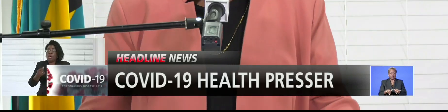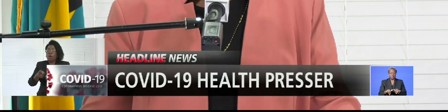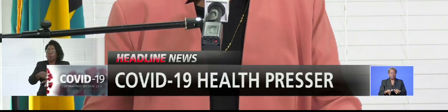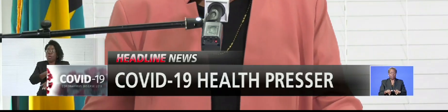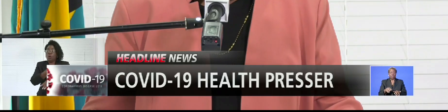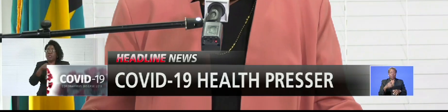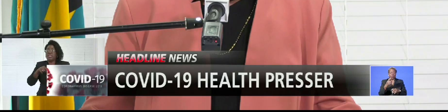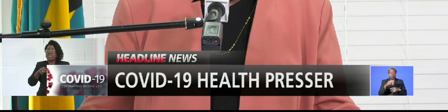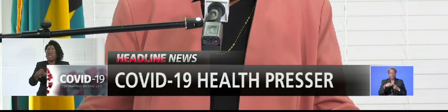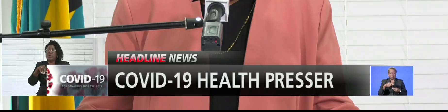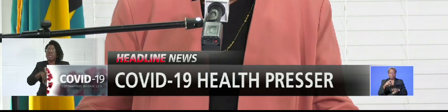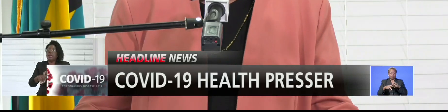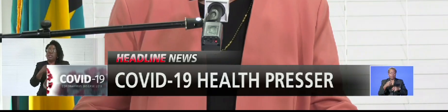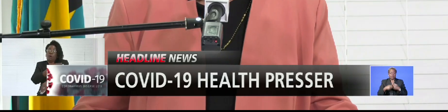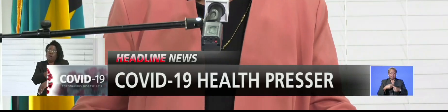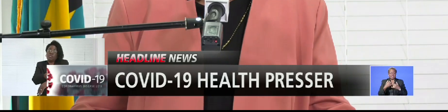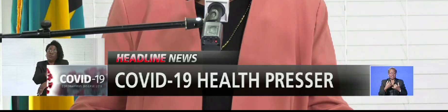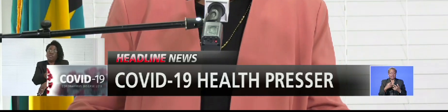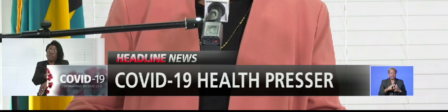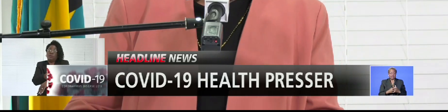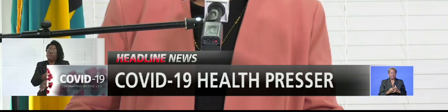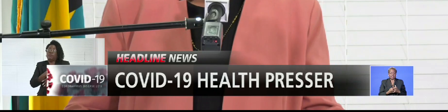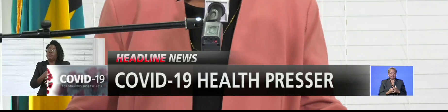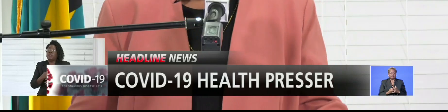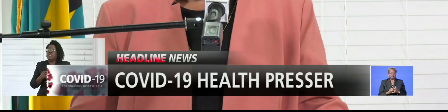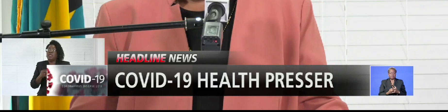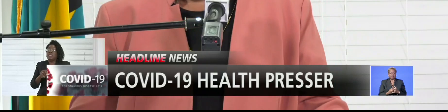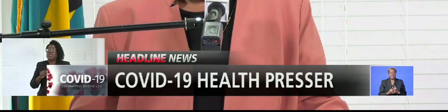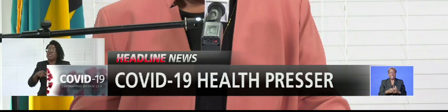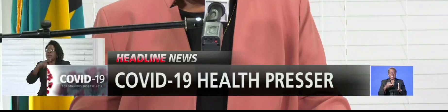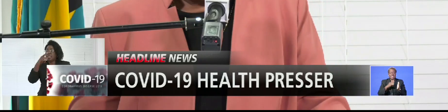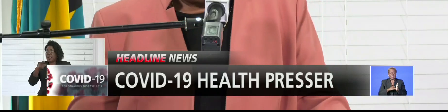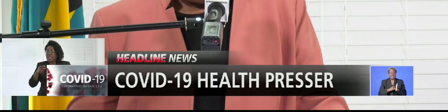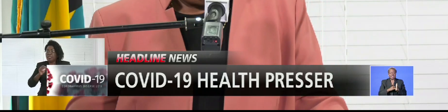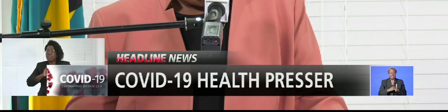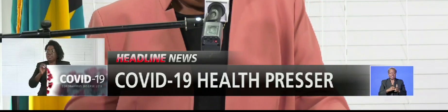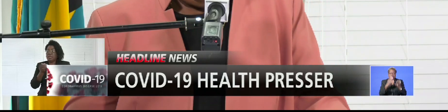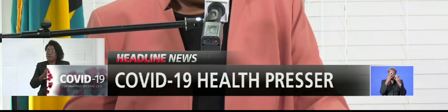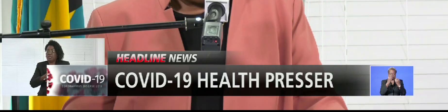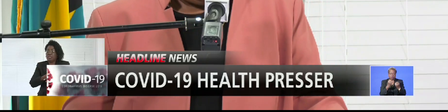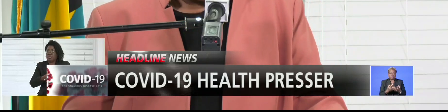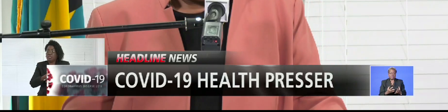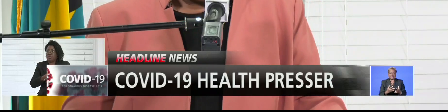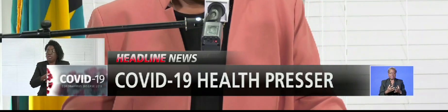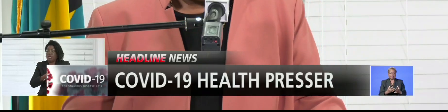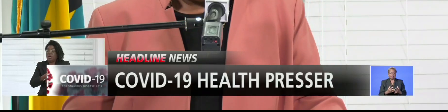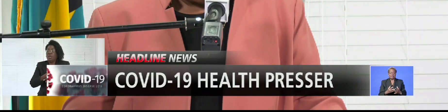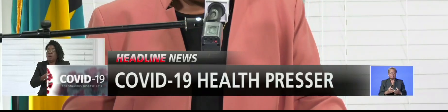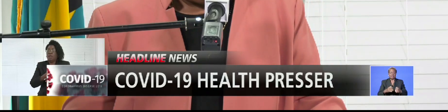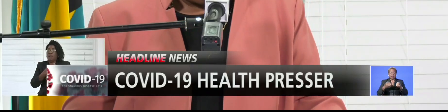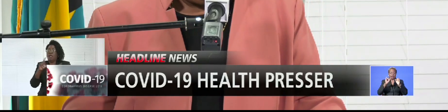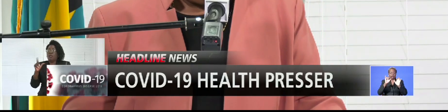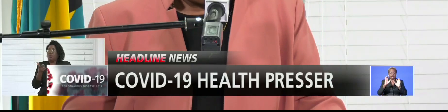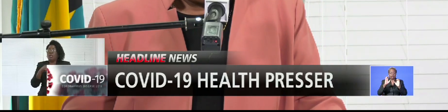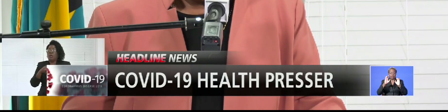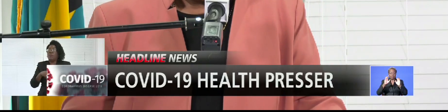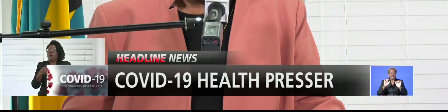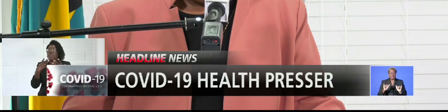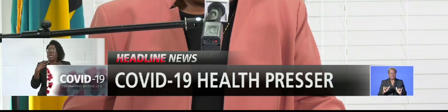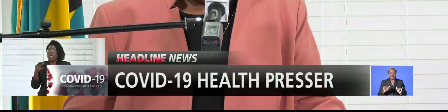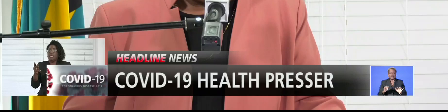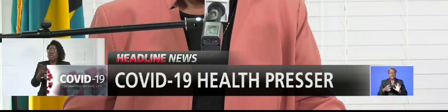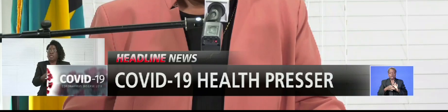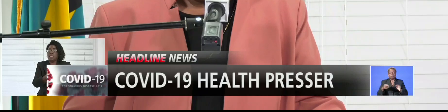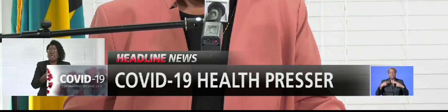begin and when they're discharged. So it informs the capacity of the healthcare facility